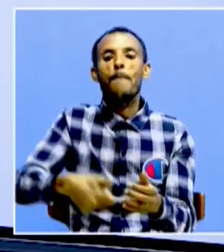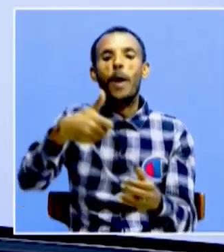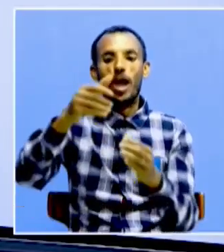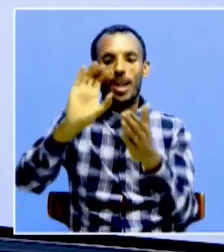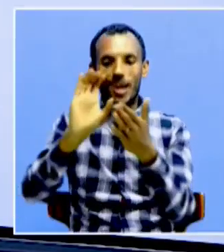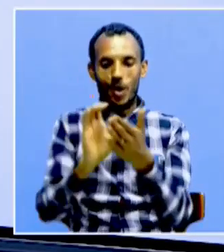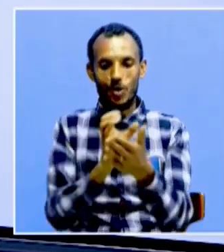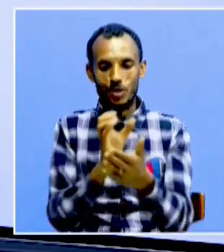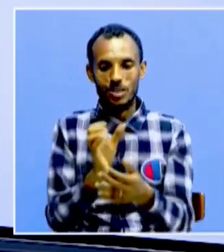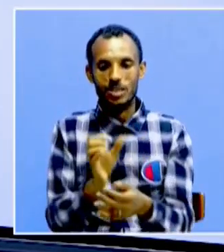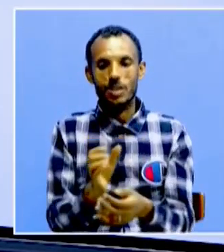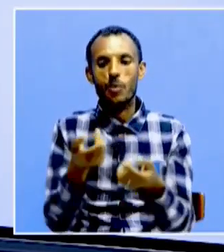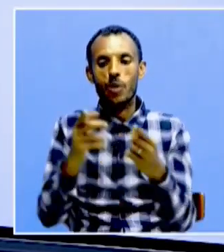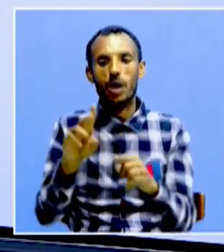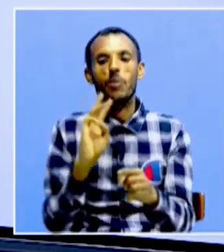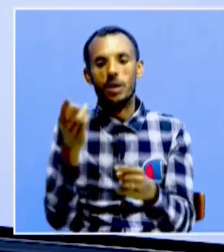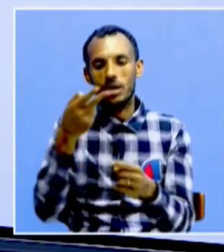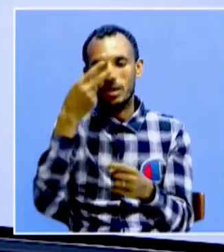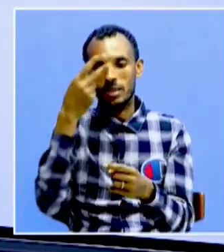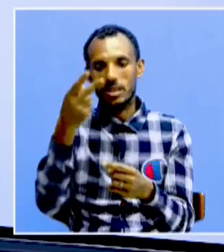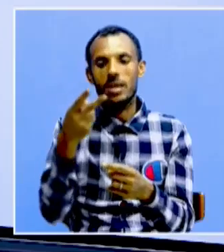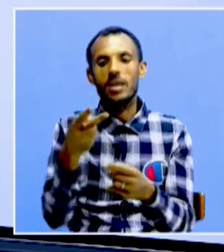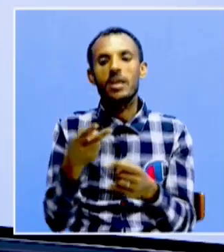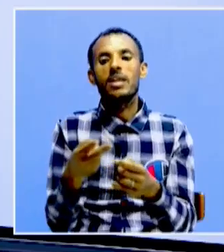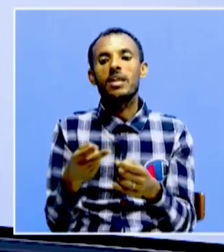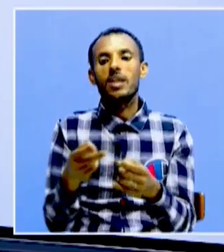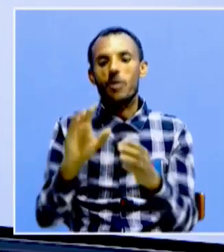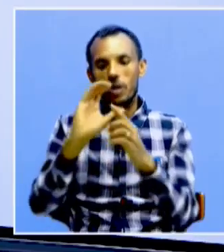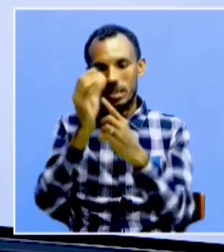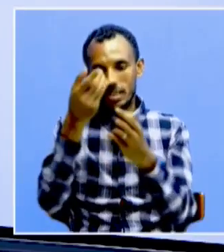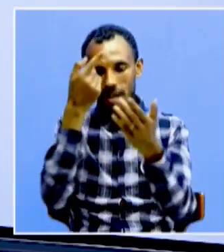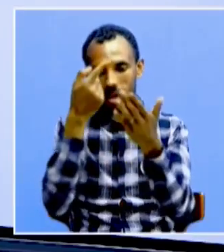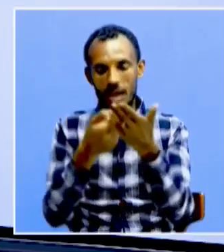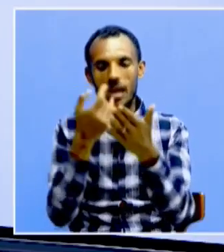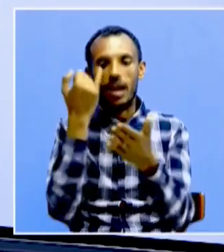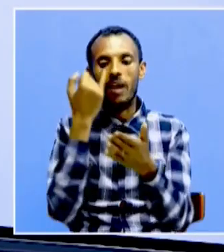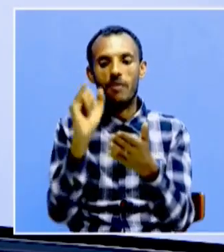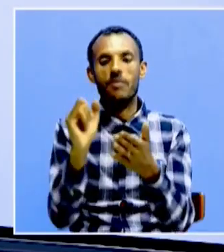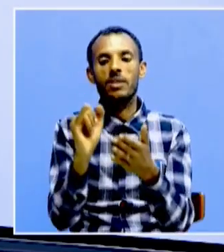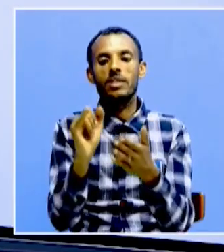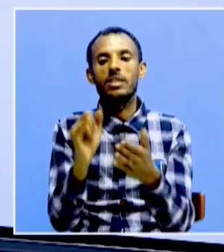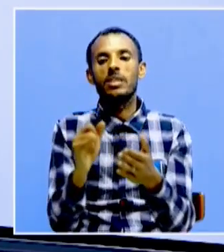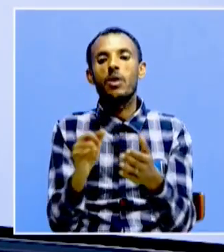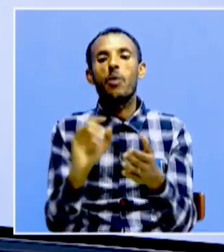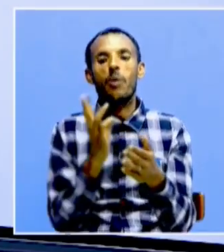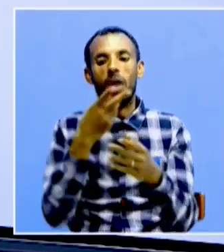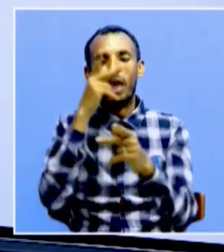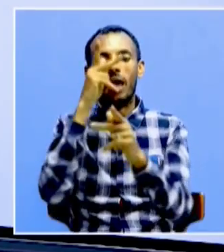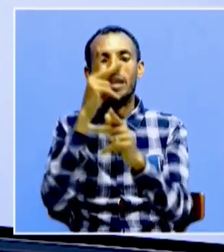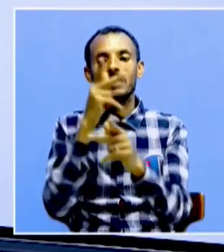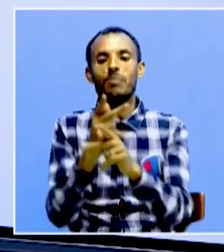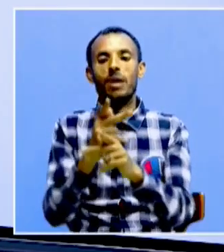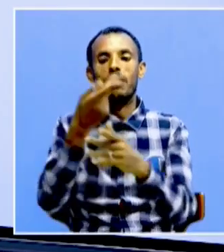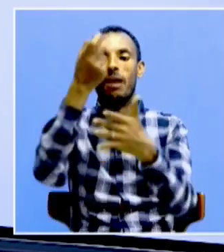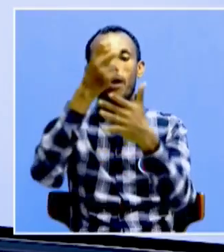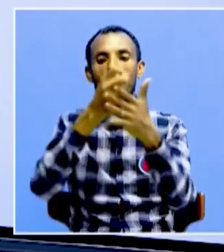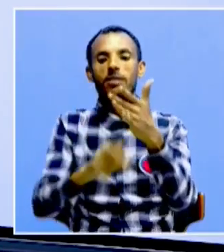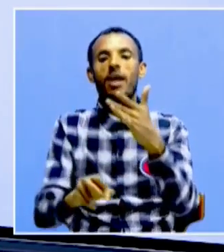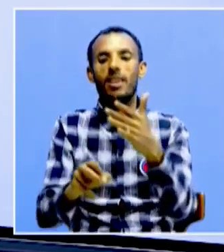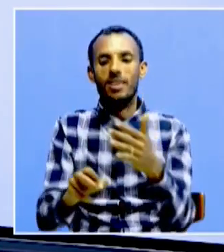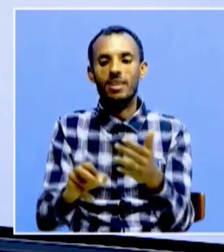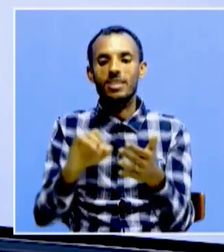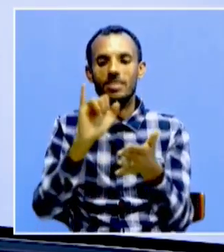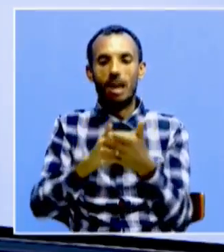yeah, when you set a condition here in the if part, then we expect what? A result. And